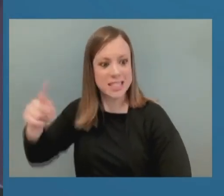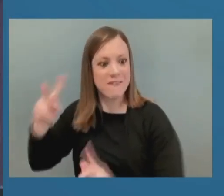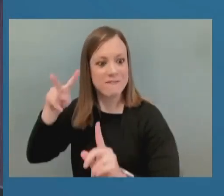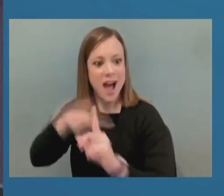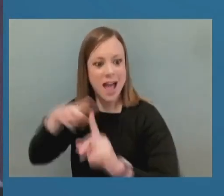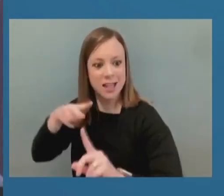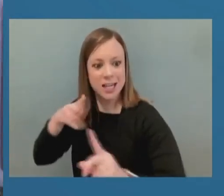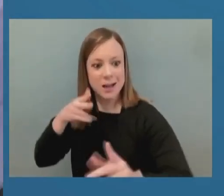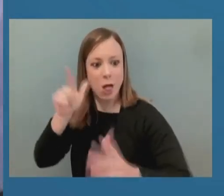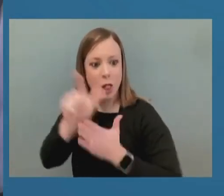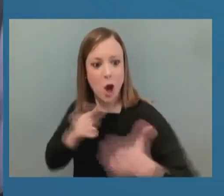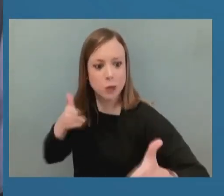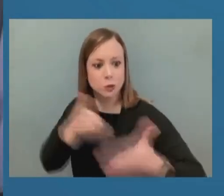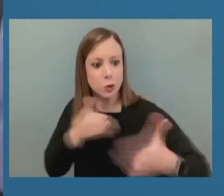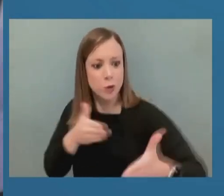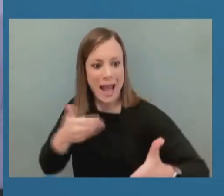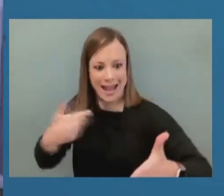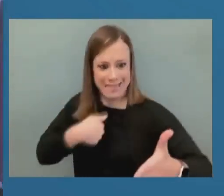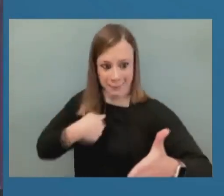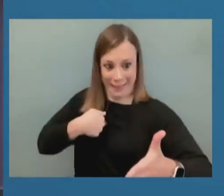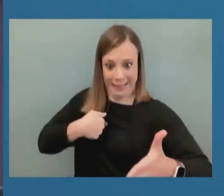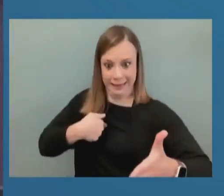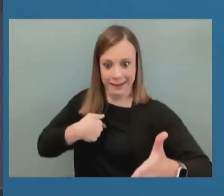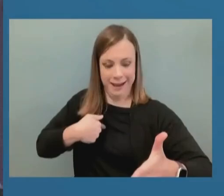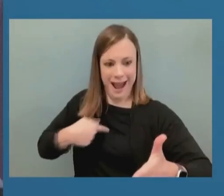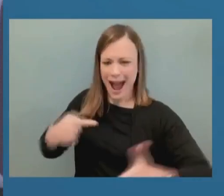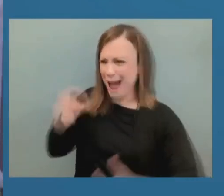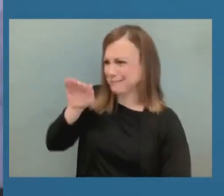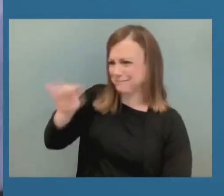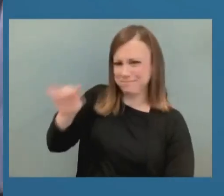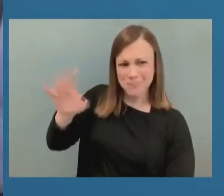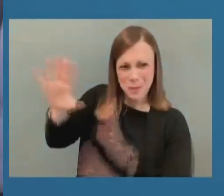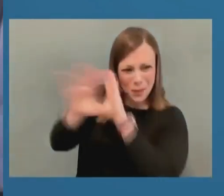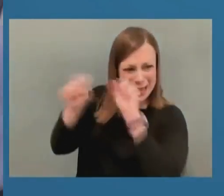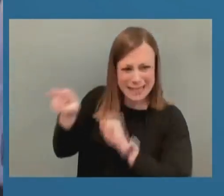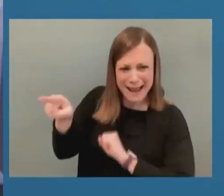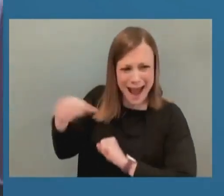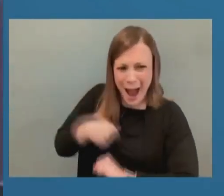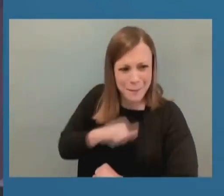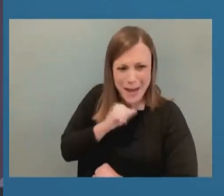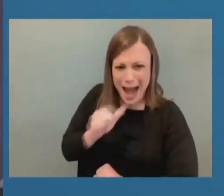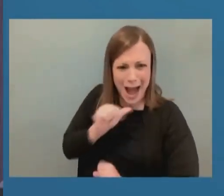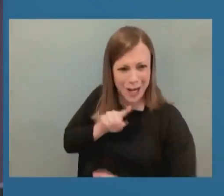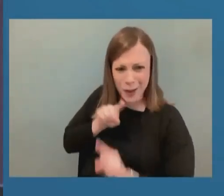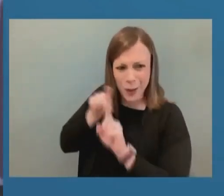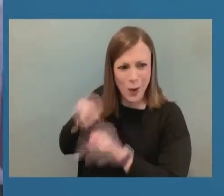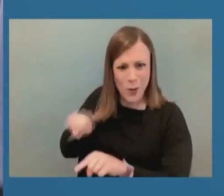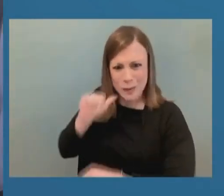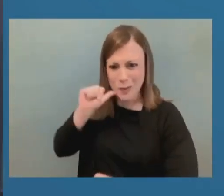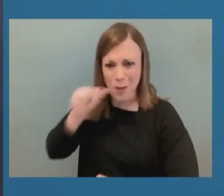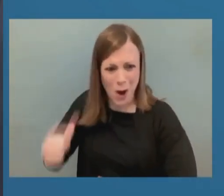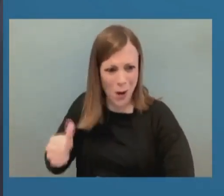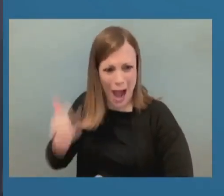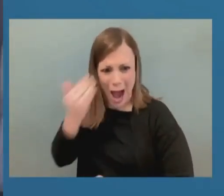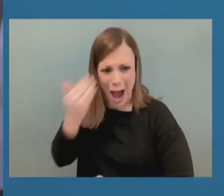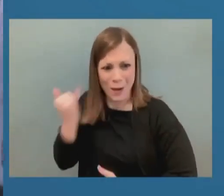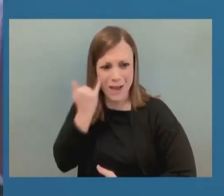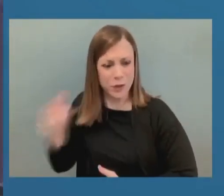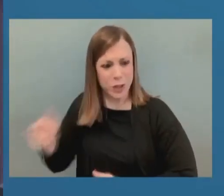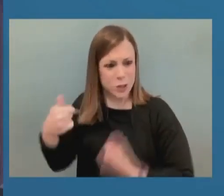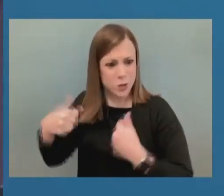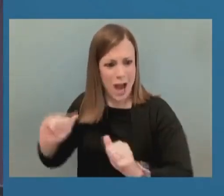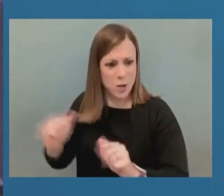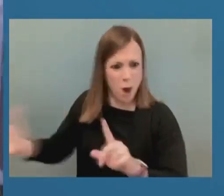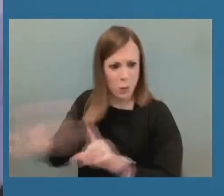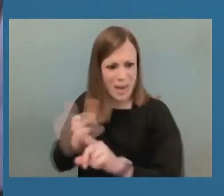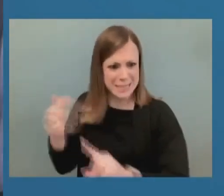the president and said, I'm not coming down tomorrow. I don't know what your plan is. You're gonna slap handcuffs on my goddamn hands? So I'm not